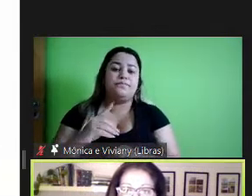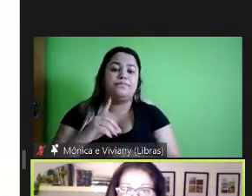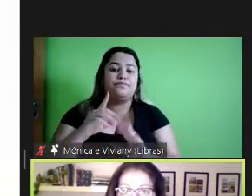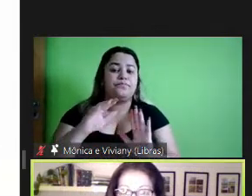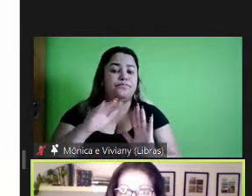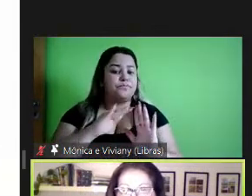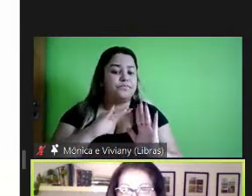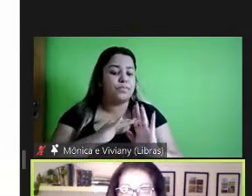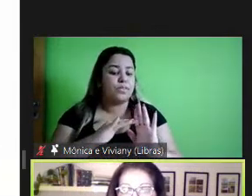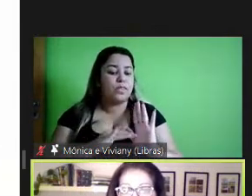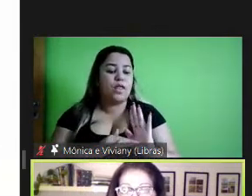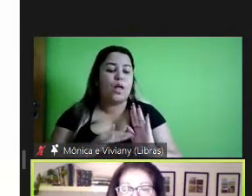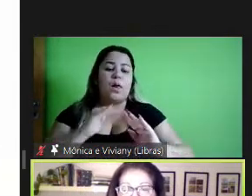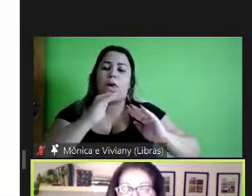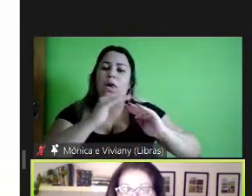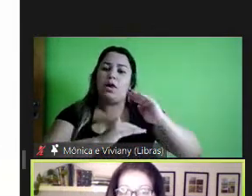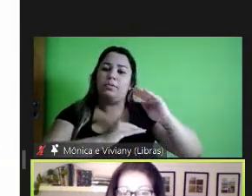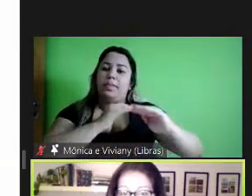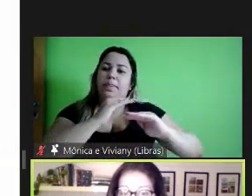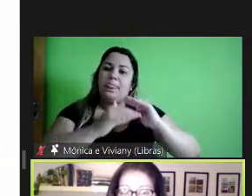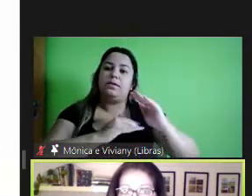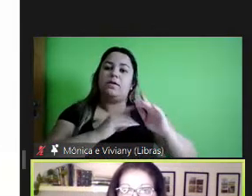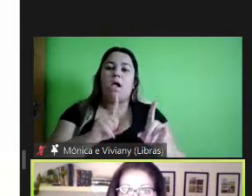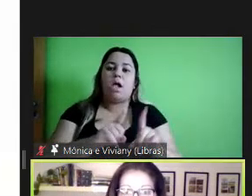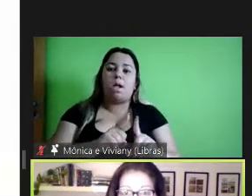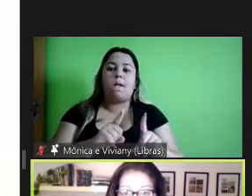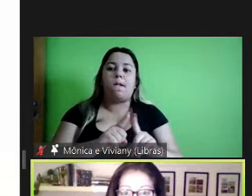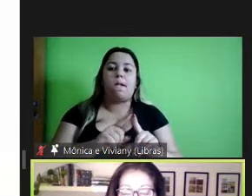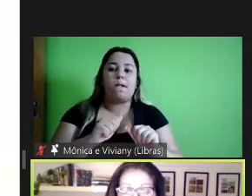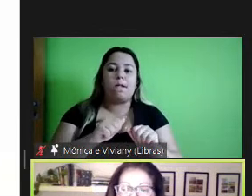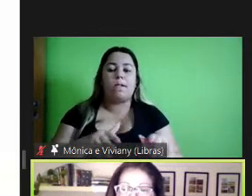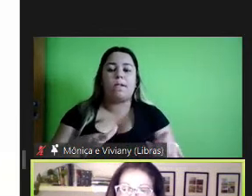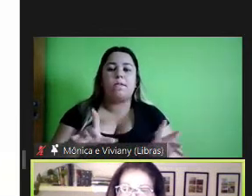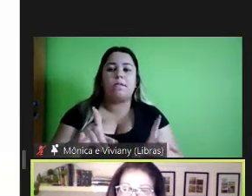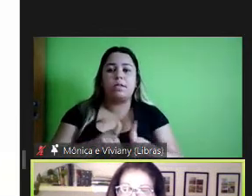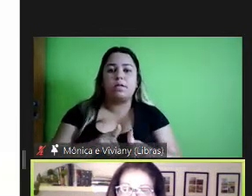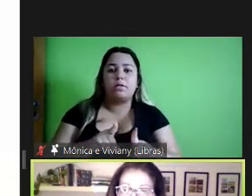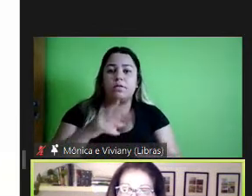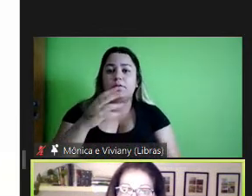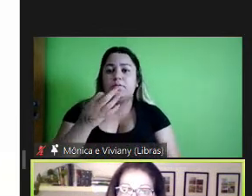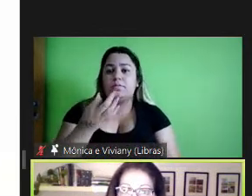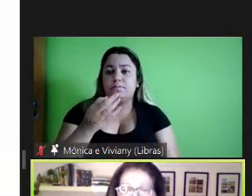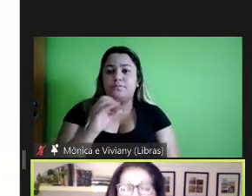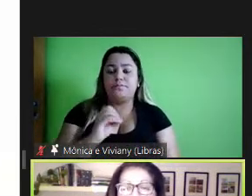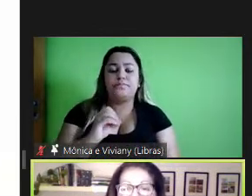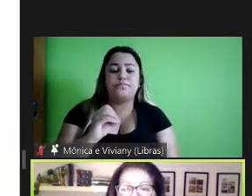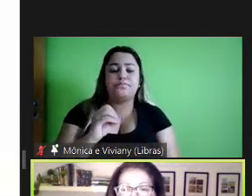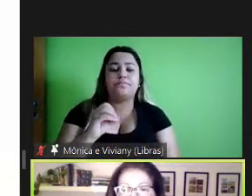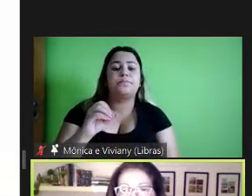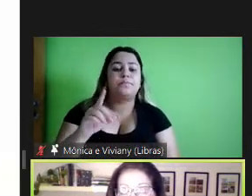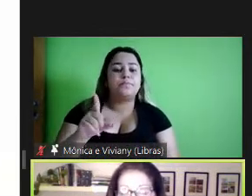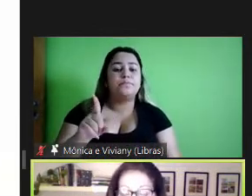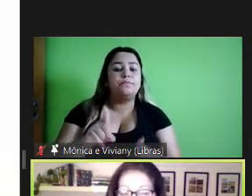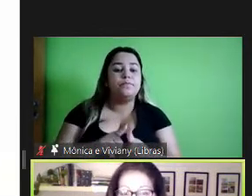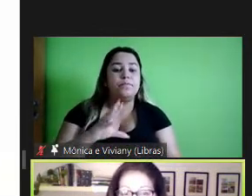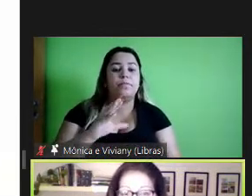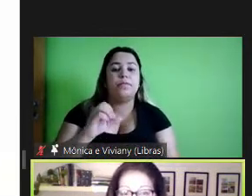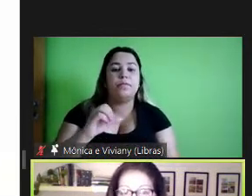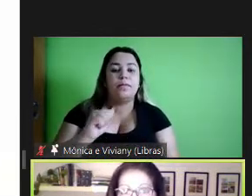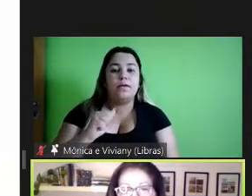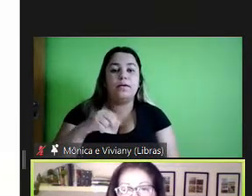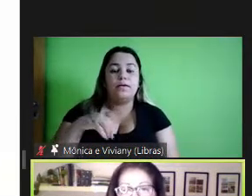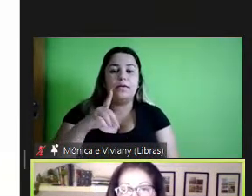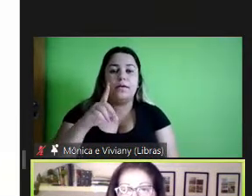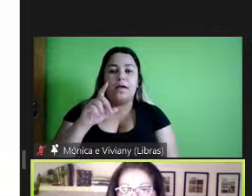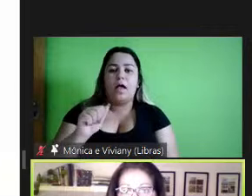process was quite comprehensive, involving over 60 Canadian experts, patients living with obesity, engagement of Indigenous